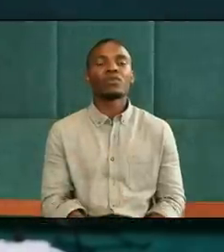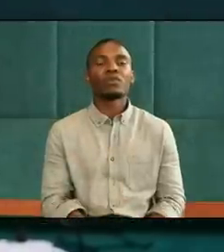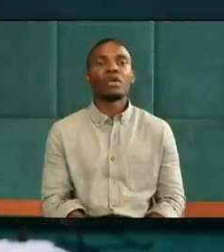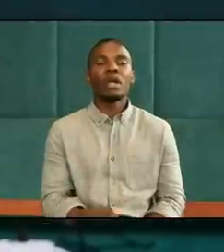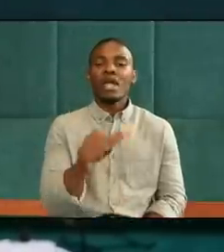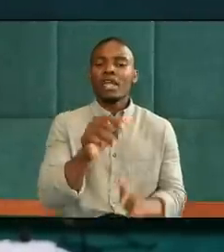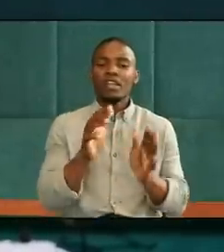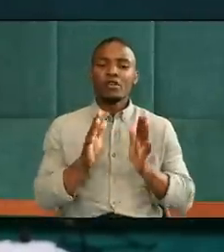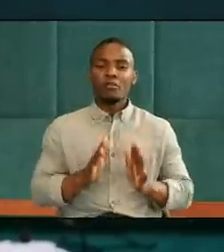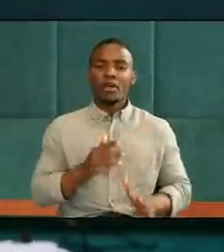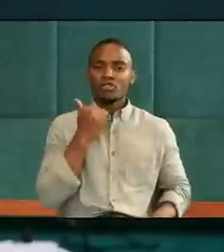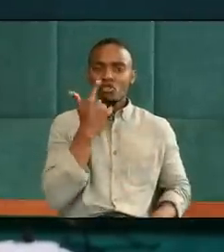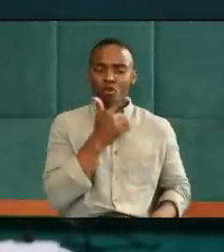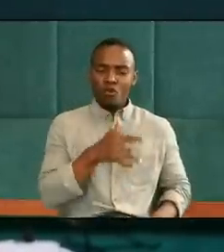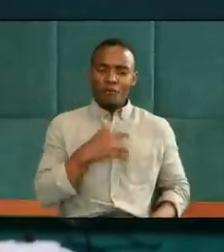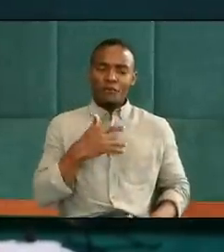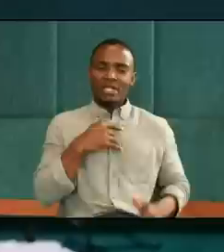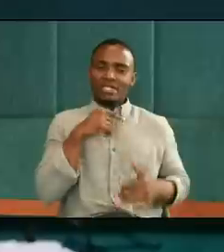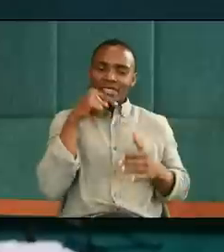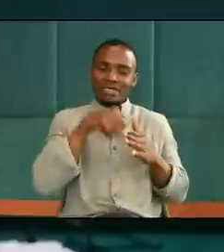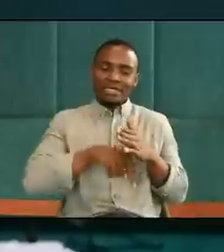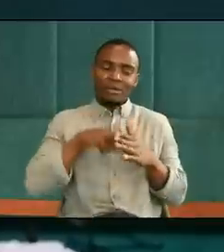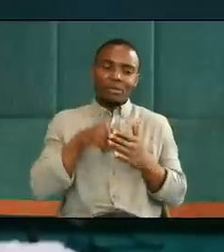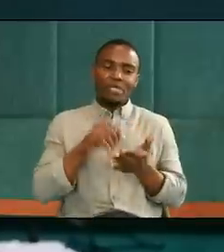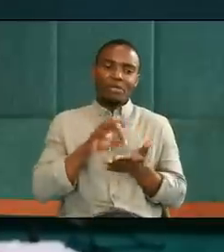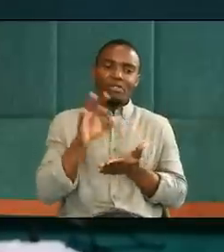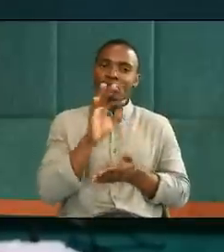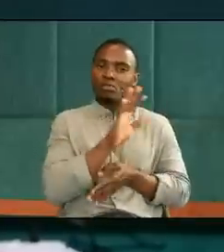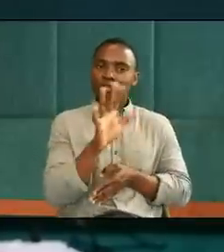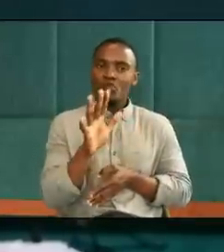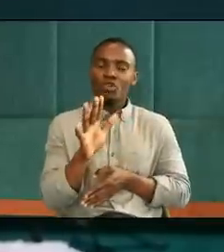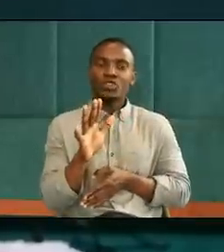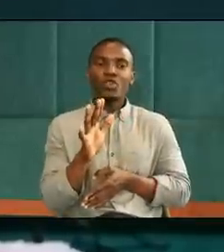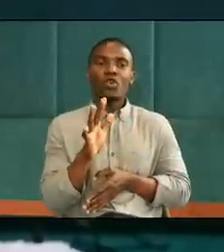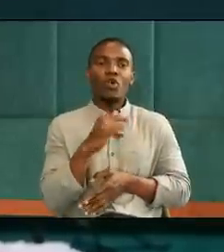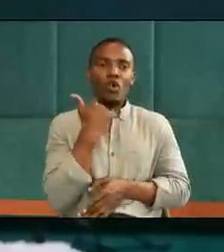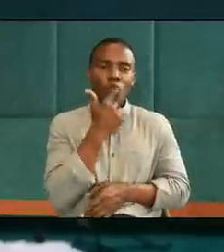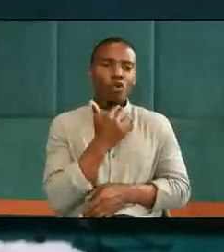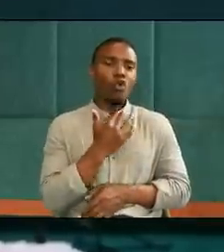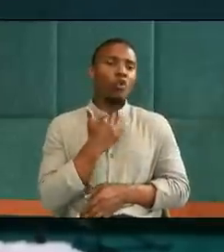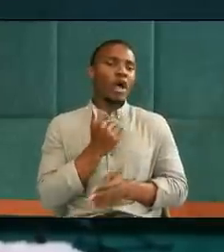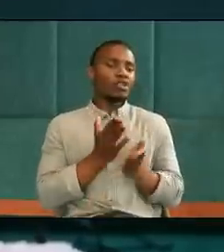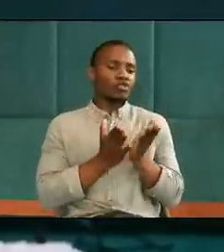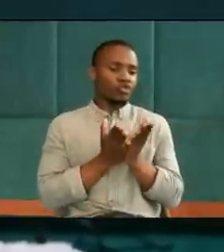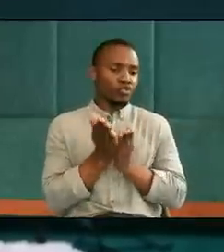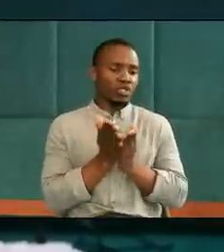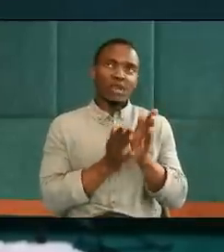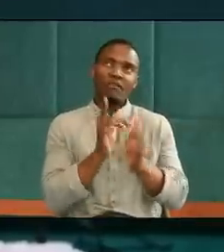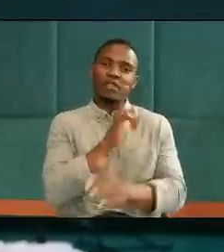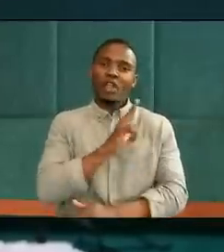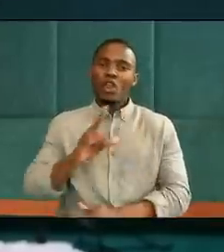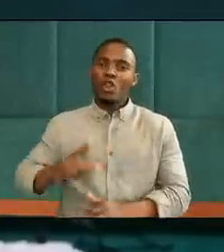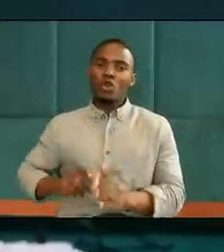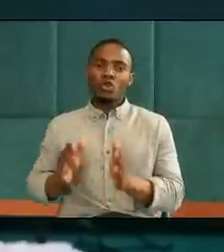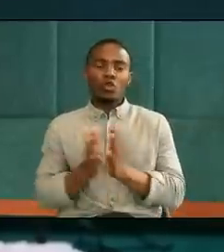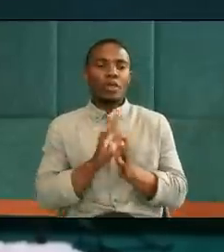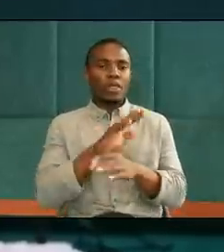has deep in your soul a desire to serve the Lord with all your might,